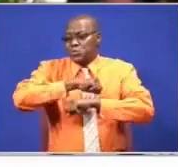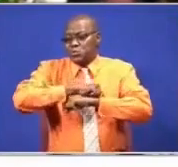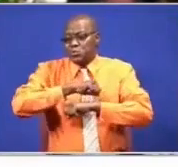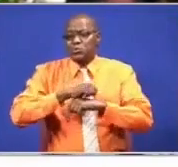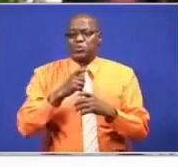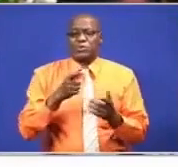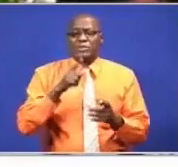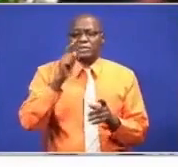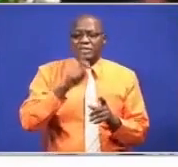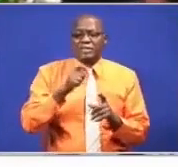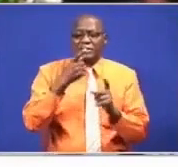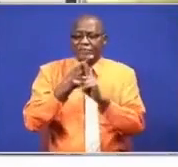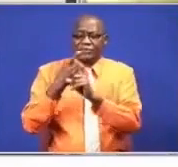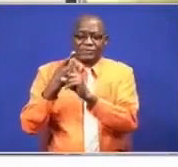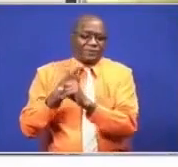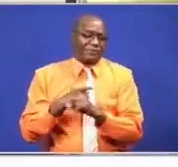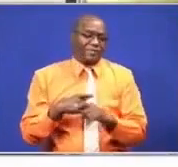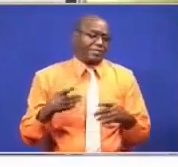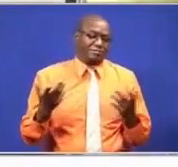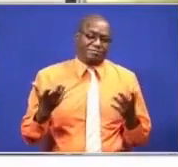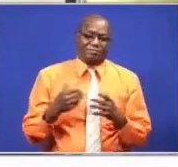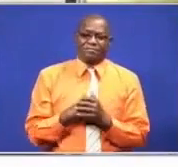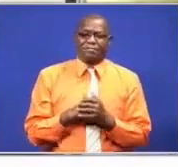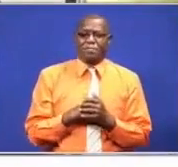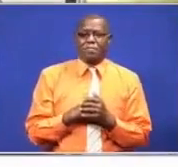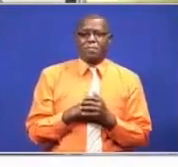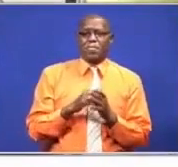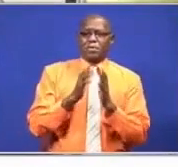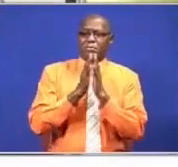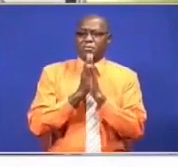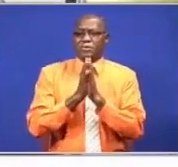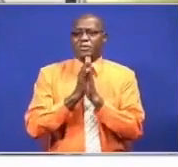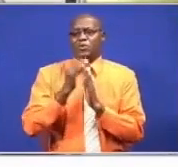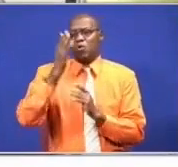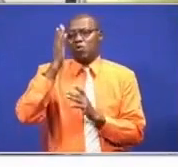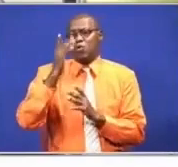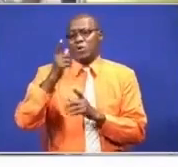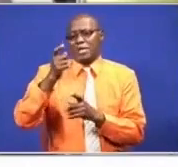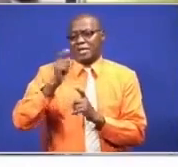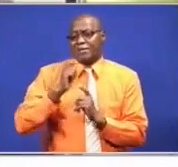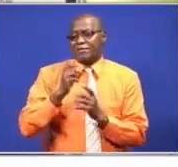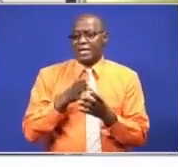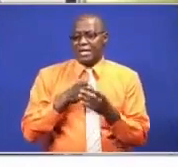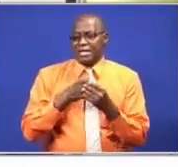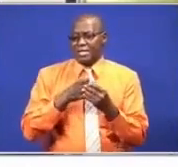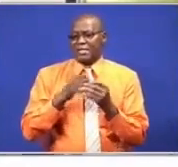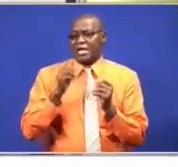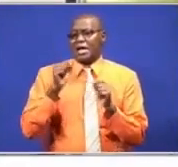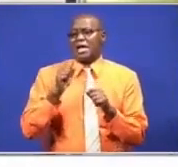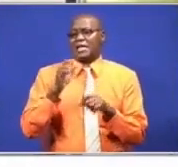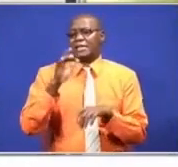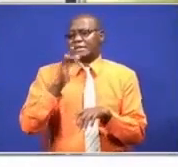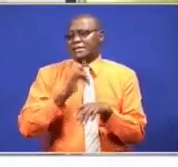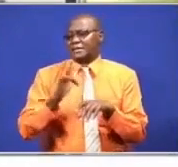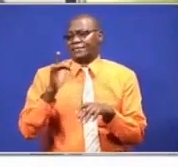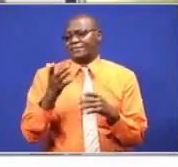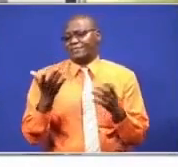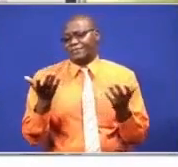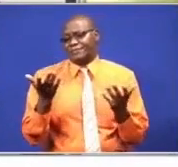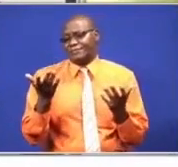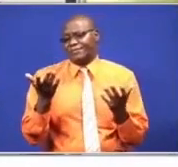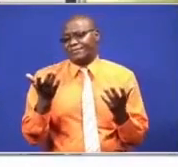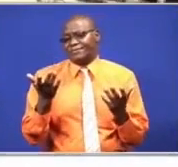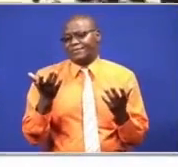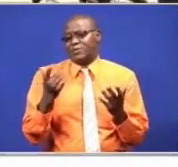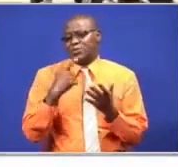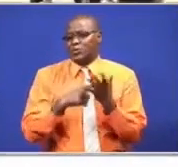mahitaji ya hapa na pale. But we pray that God may give us leaders who will be sensitive to what is